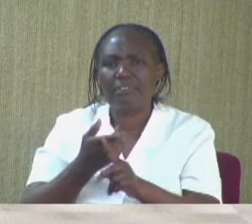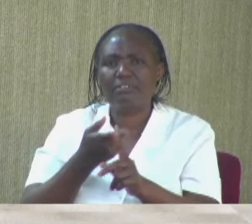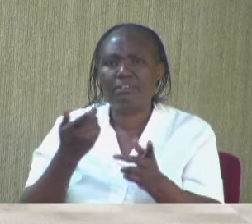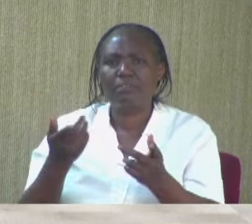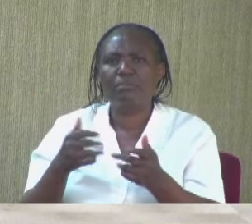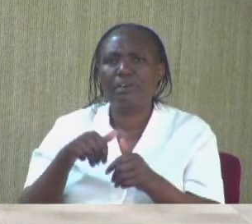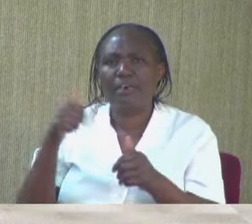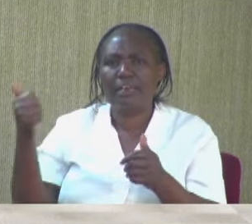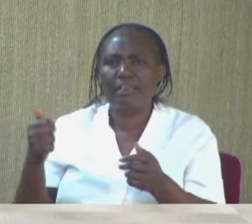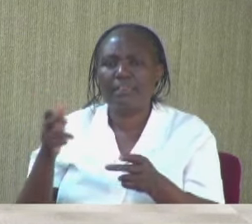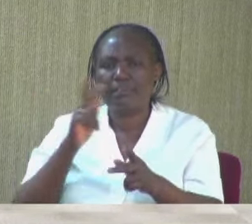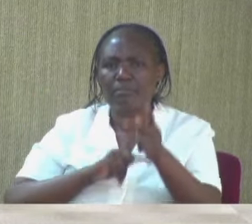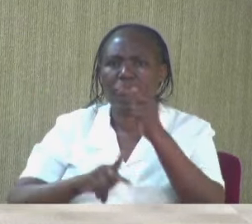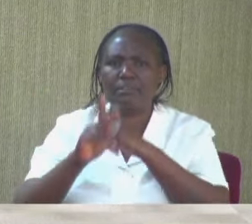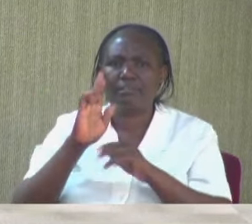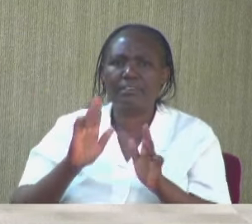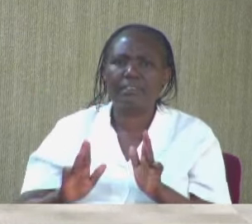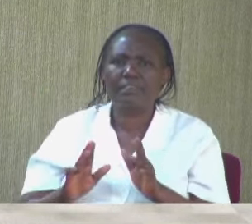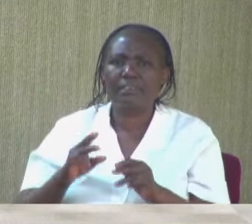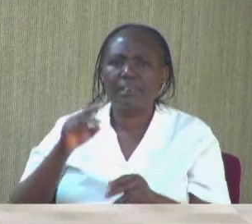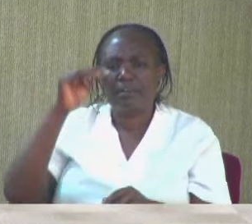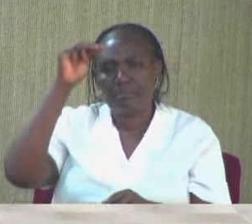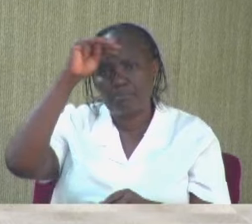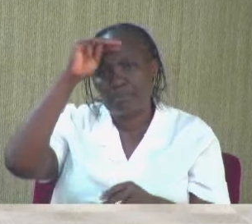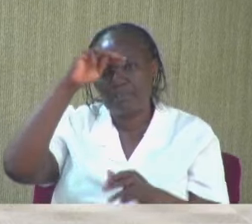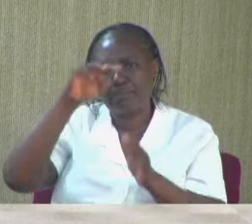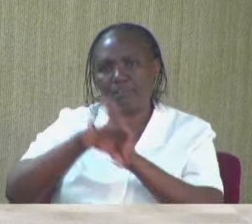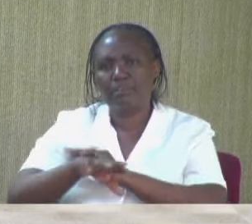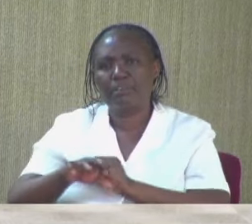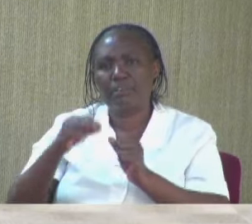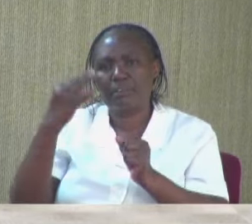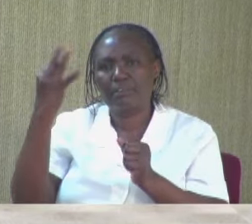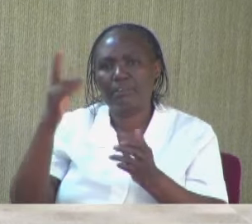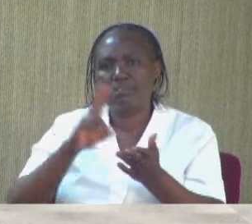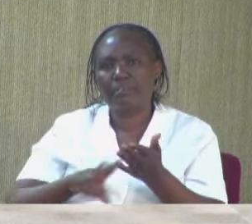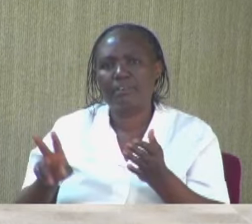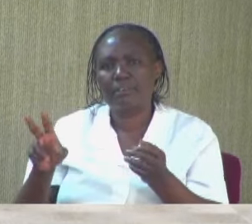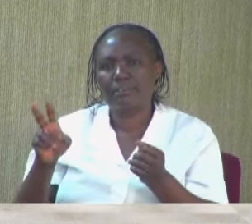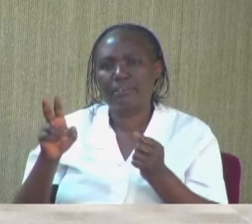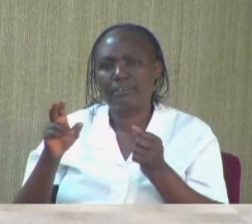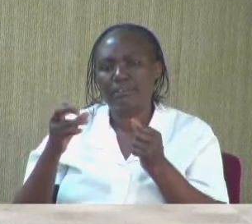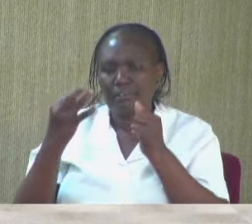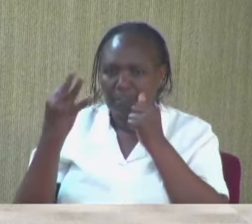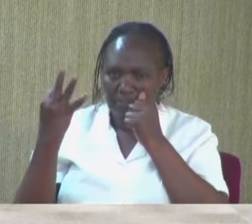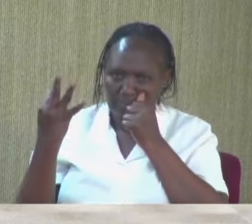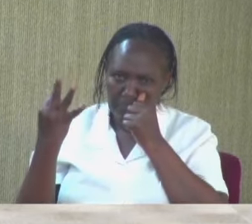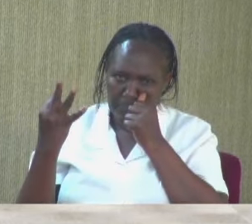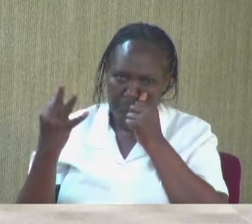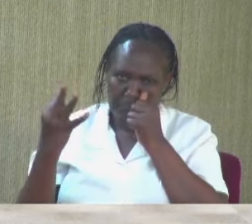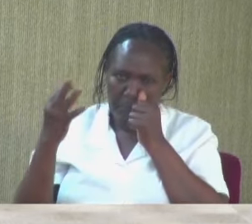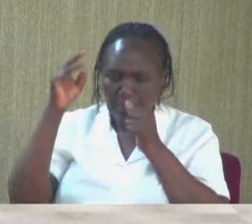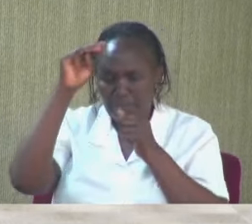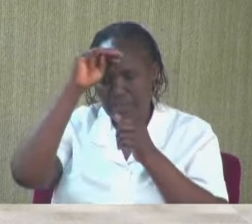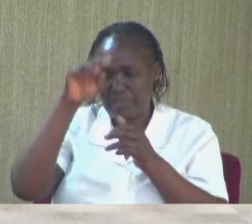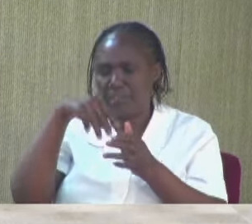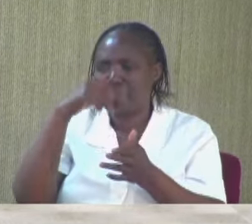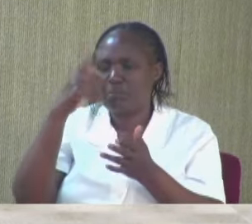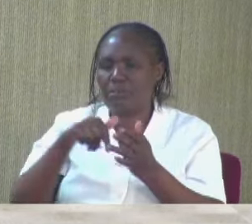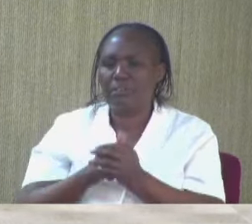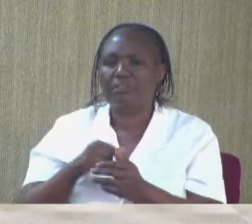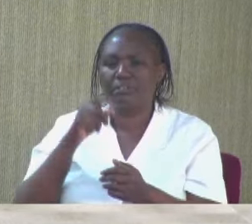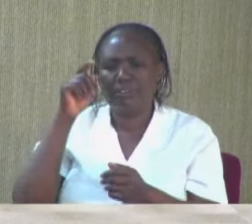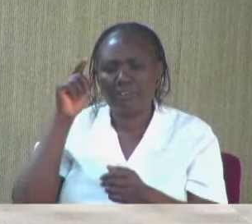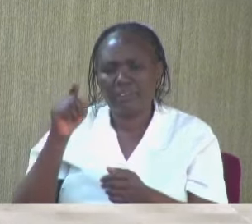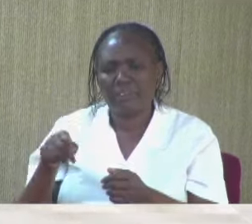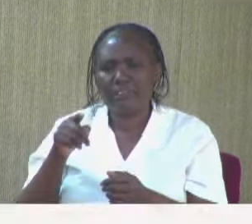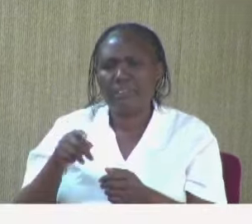more. Notice Matthew chapter 3, verse 3. Matthew once again will say, "For this is he